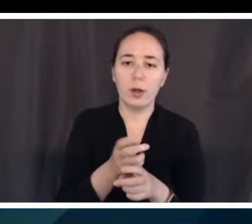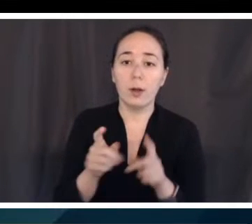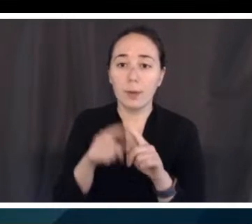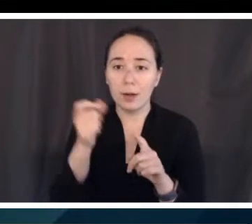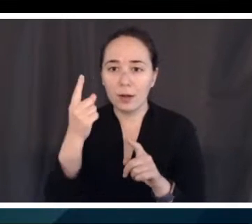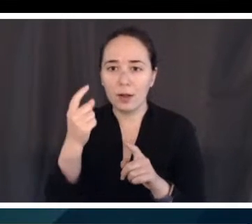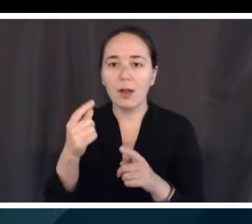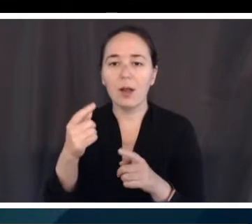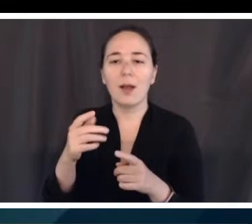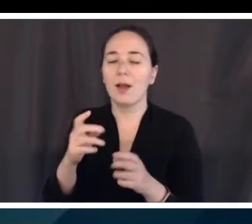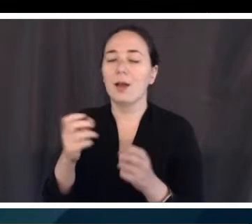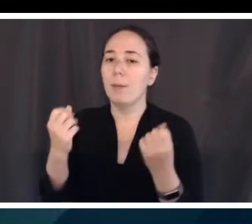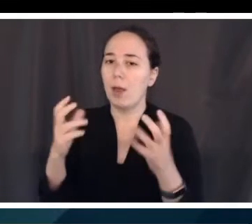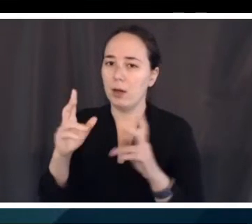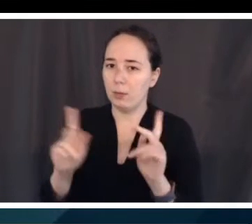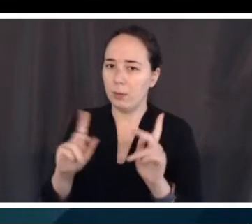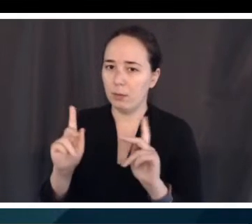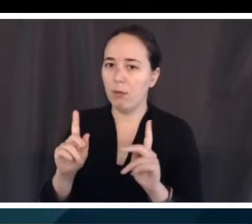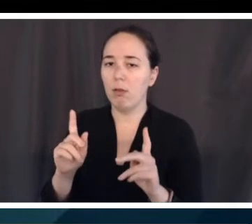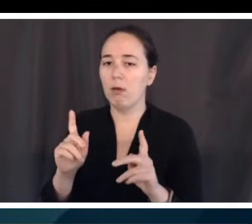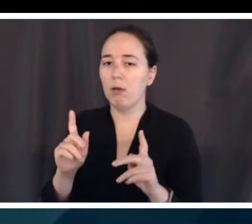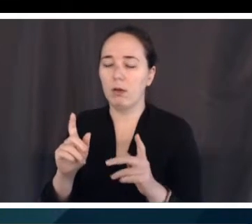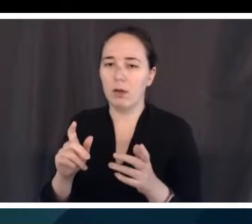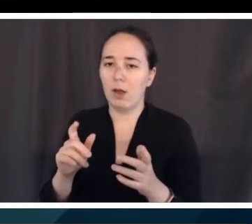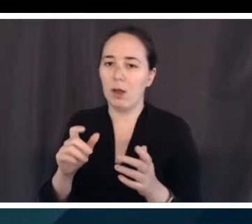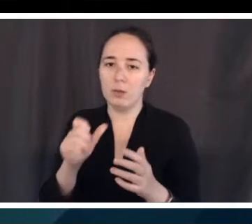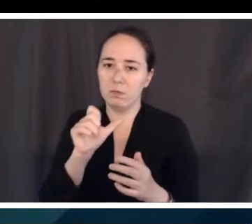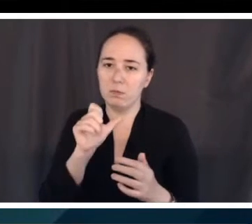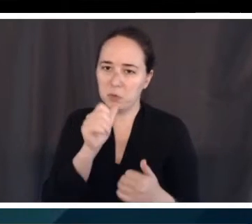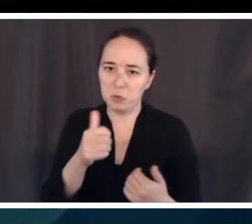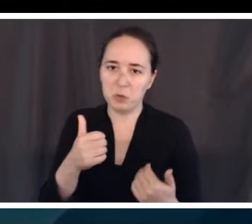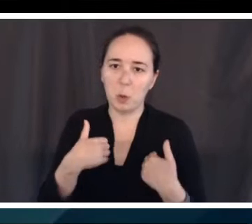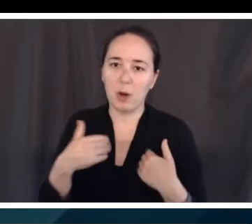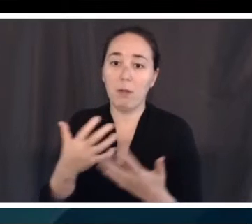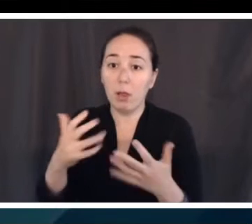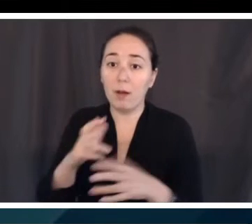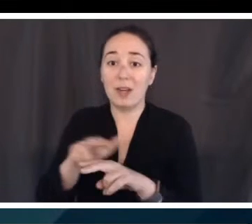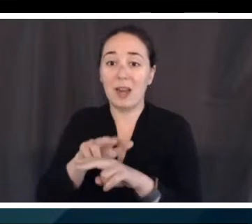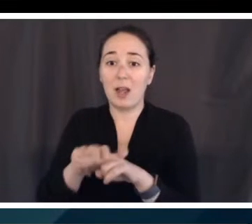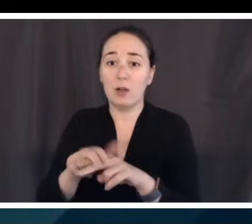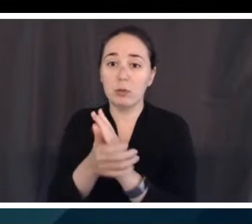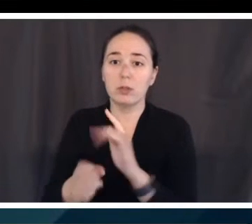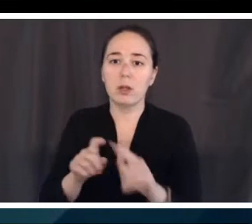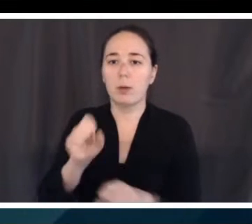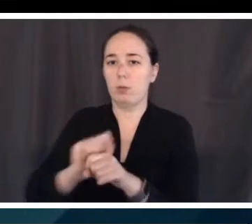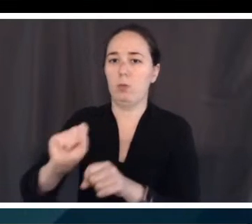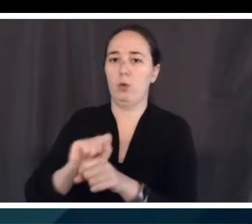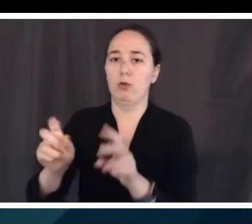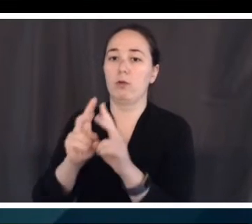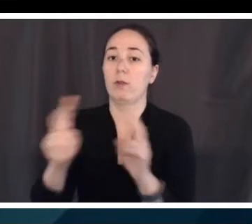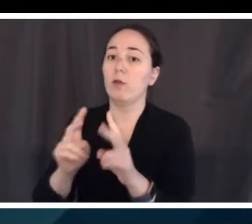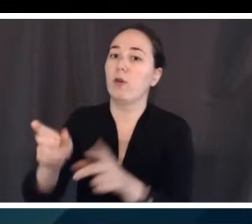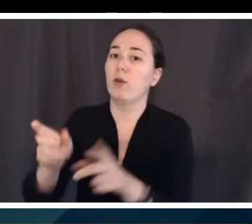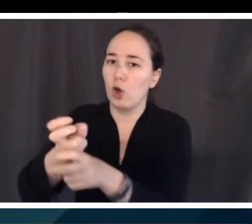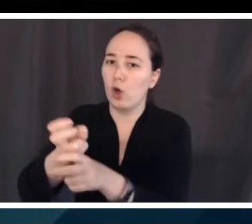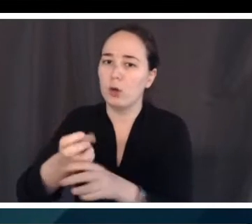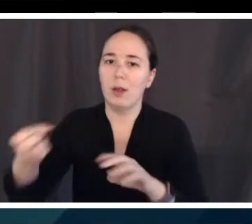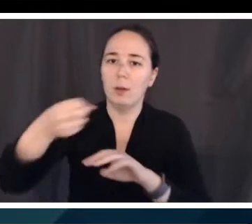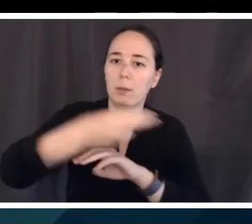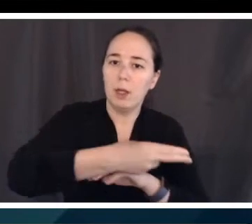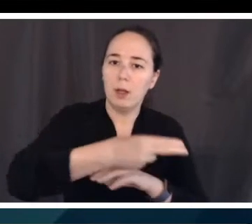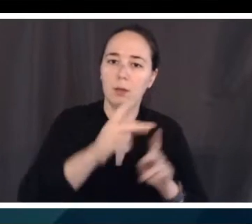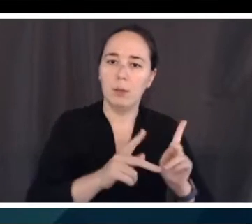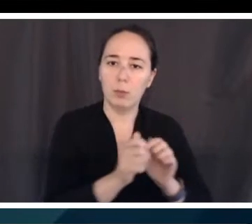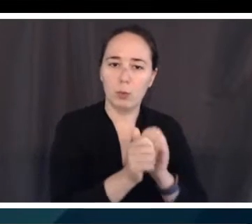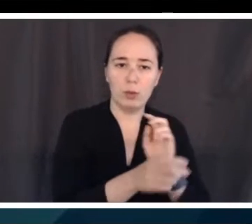that has it and worked with it. So in other words, I feel like I'm always trying to catch up to